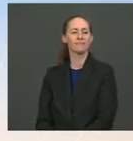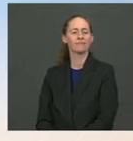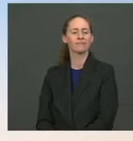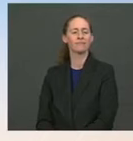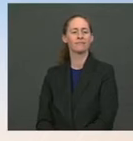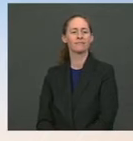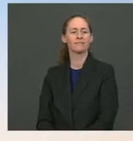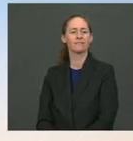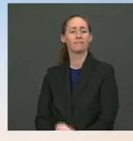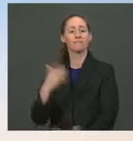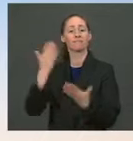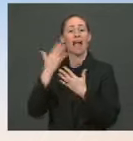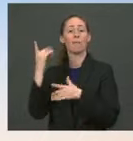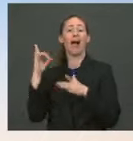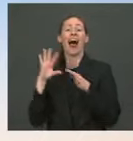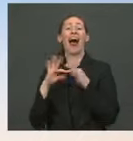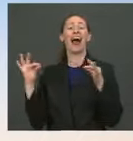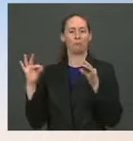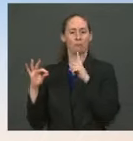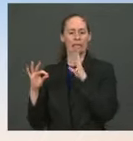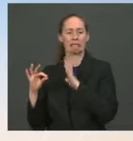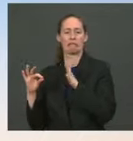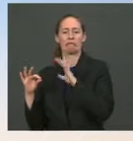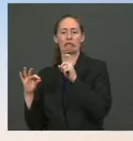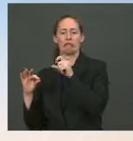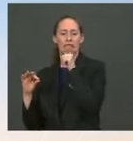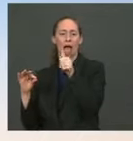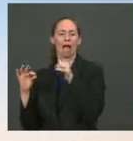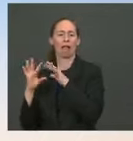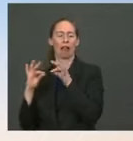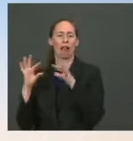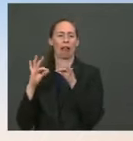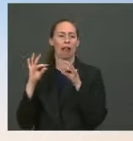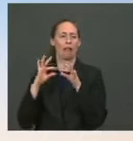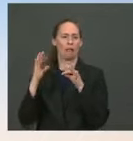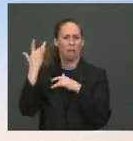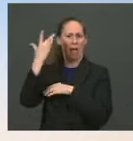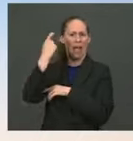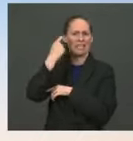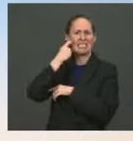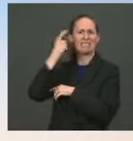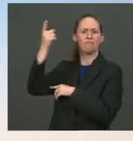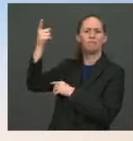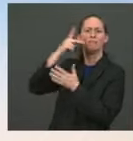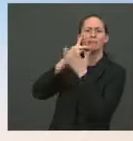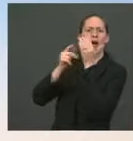this point when, you know, the secretary just mentioned that it could take months for a lot of these programs to go forward? Well,